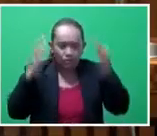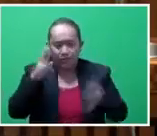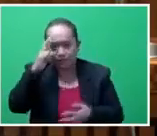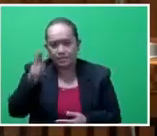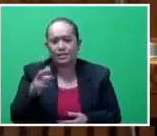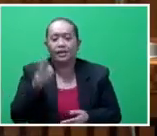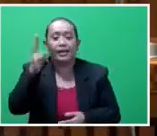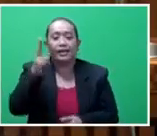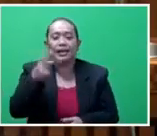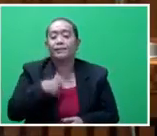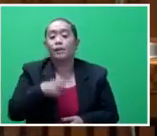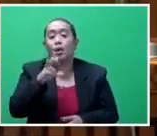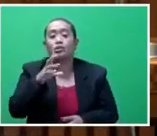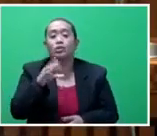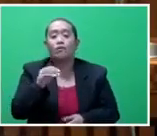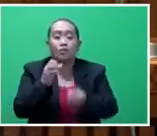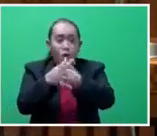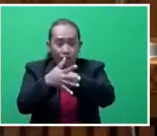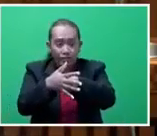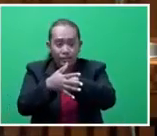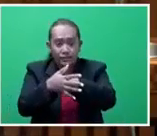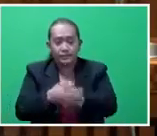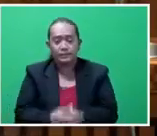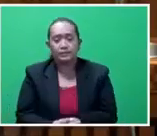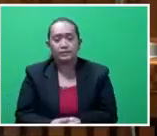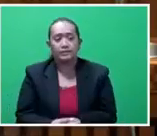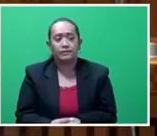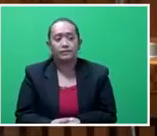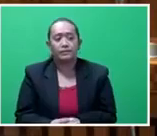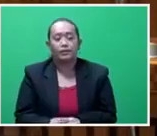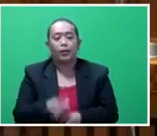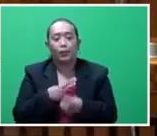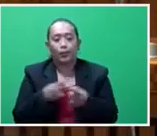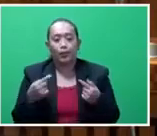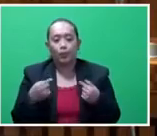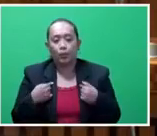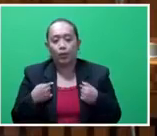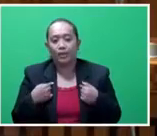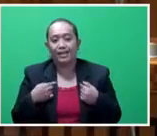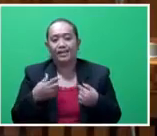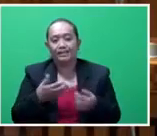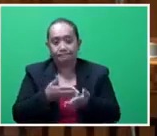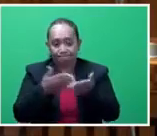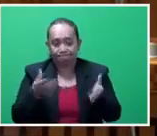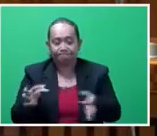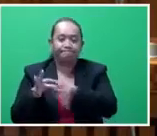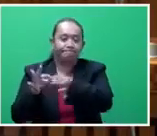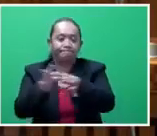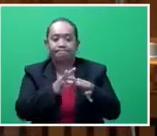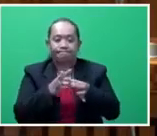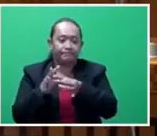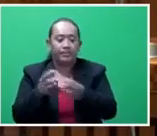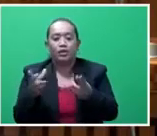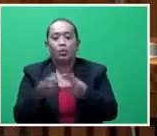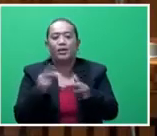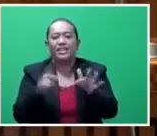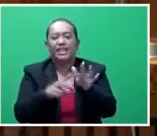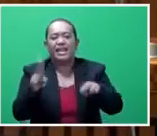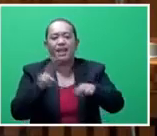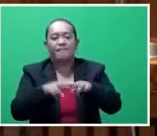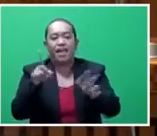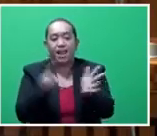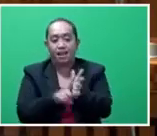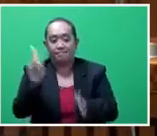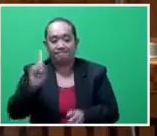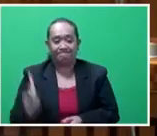measures that we have put in place, Mr. Speaker, sir, we collaborated with the Energy Fiji Limited that